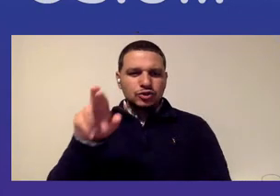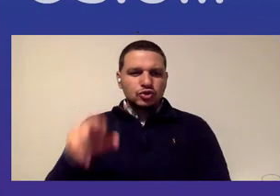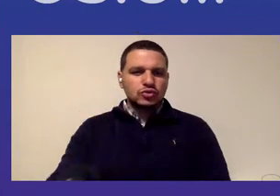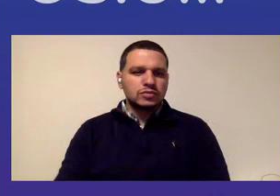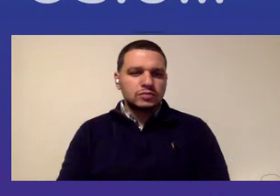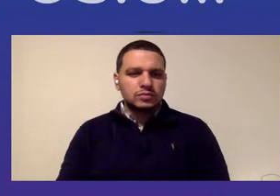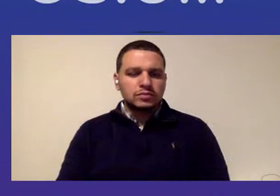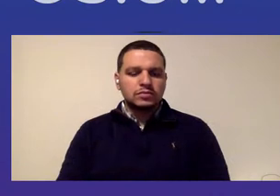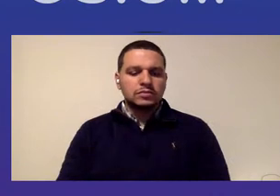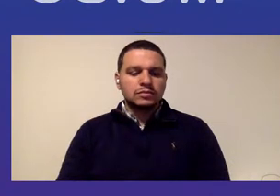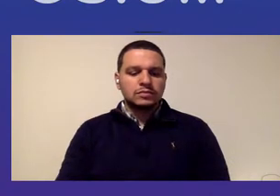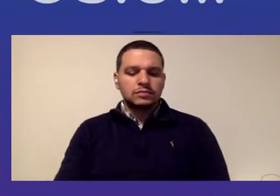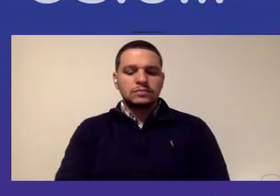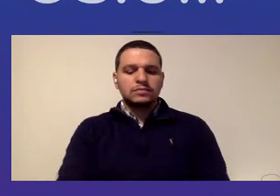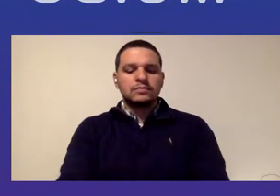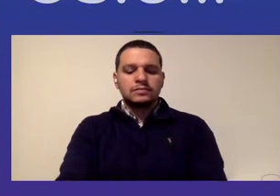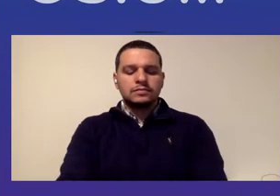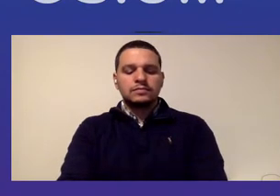And then